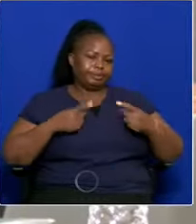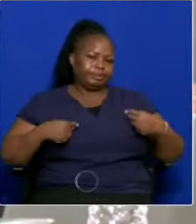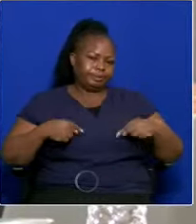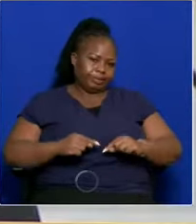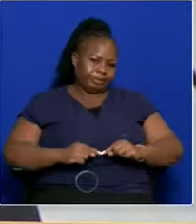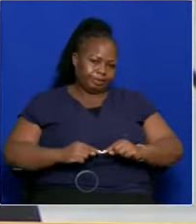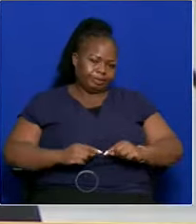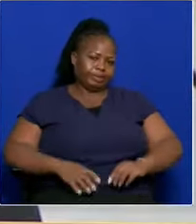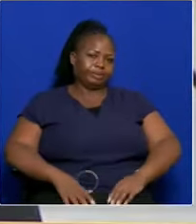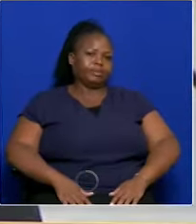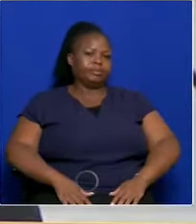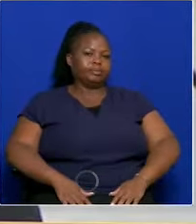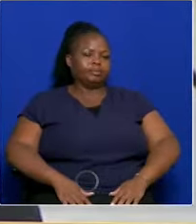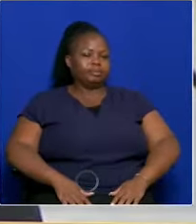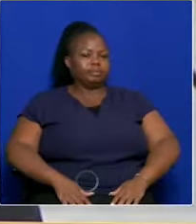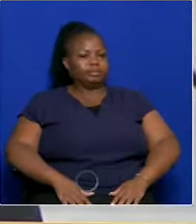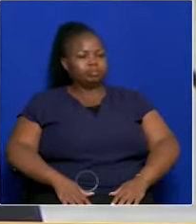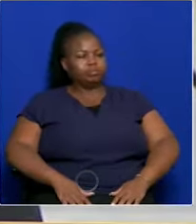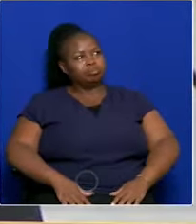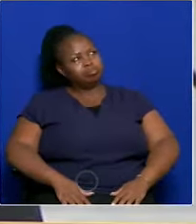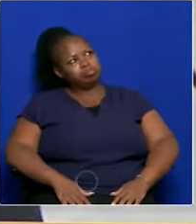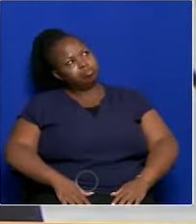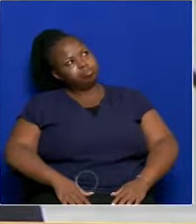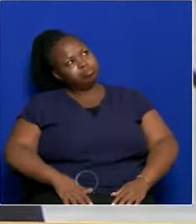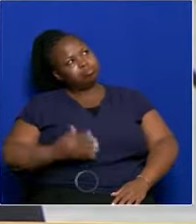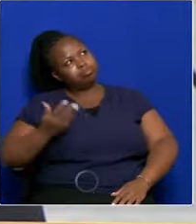has got a